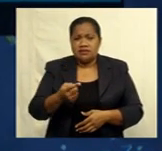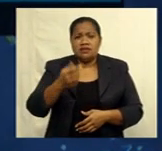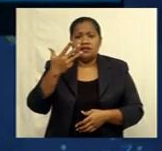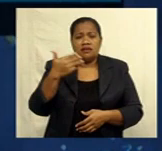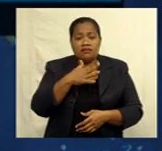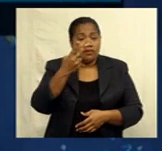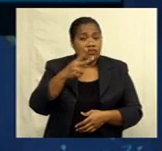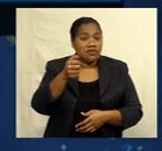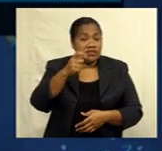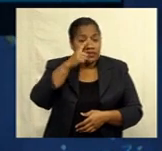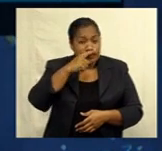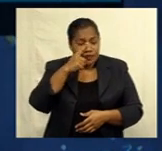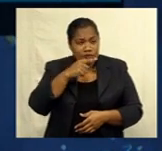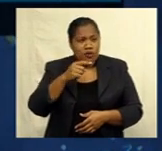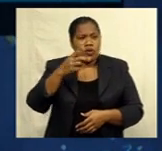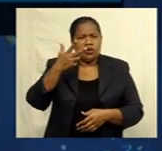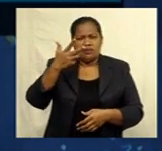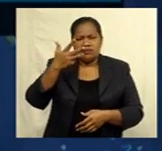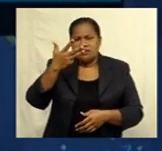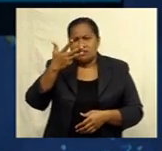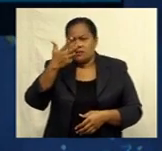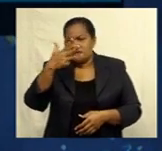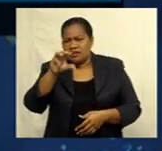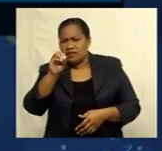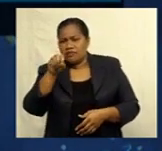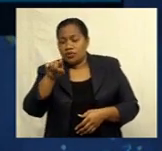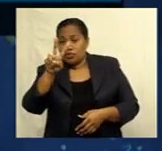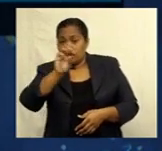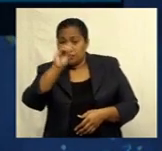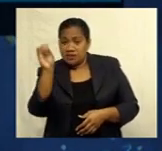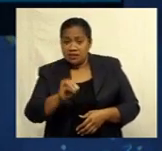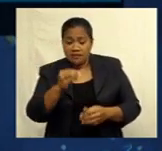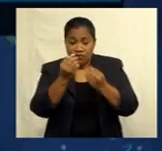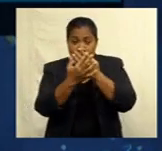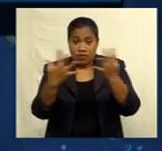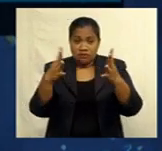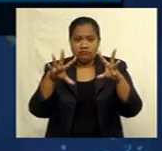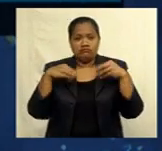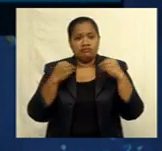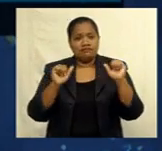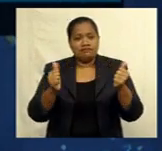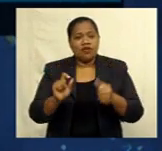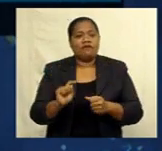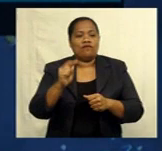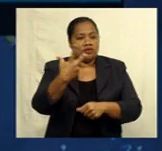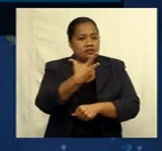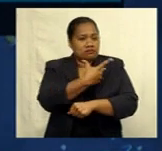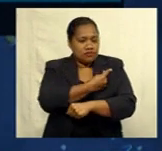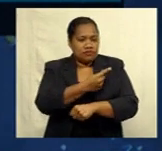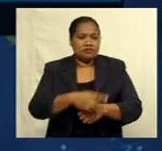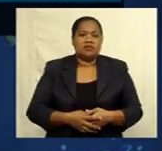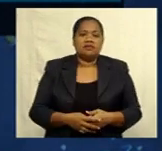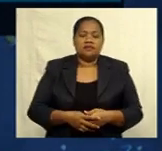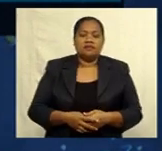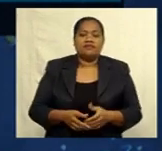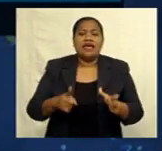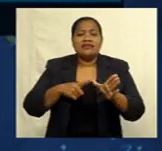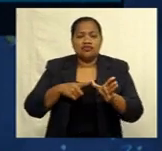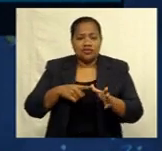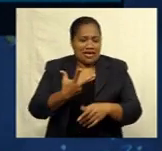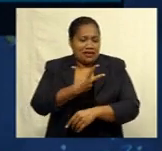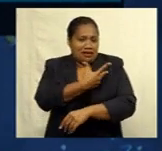528,926 people, or 90.2% of the population, have received their first dose of the AstraZeneca vaccine.